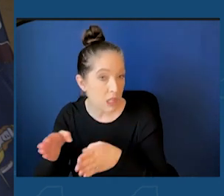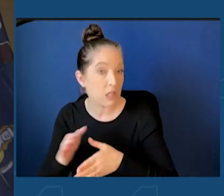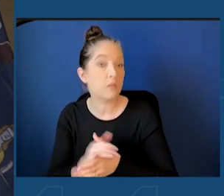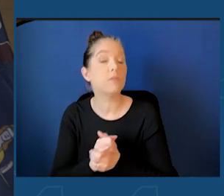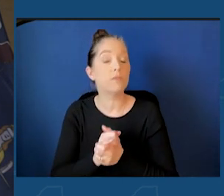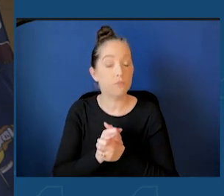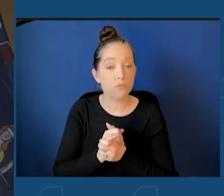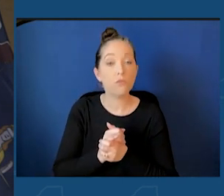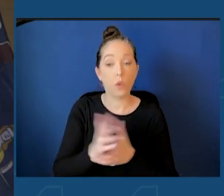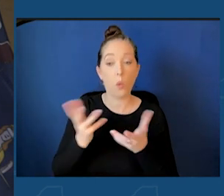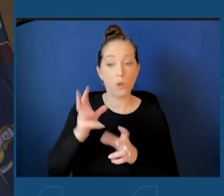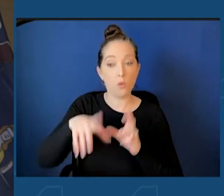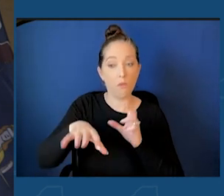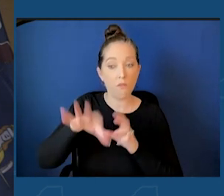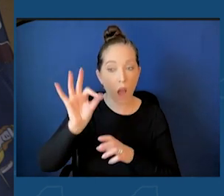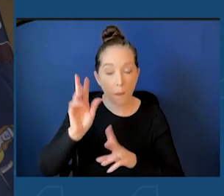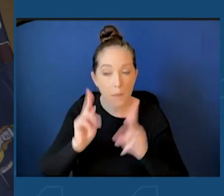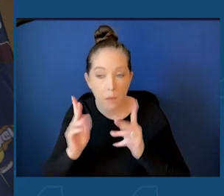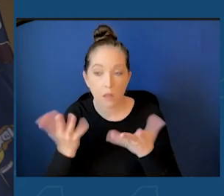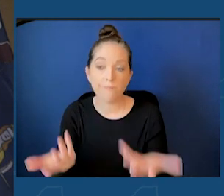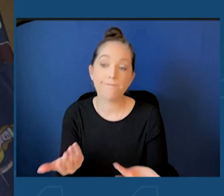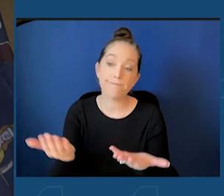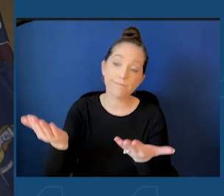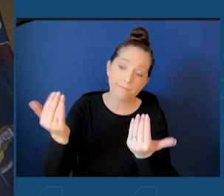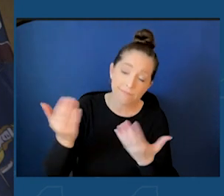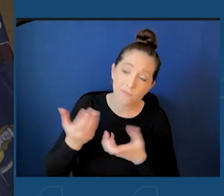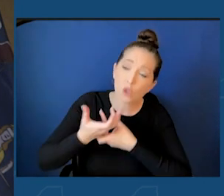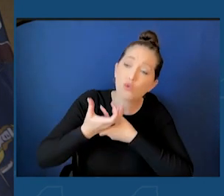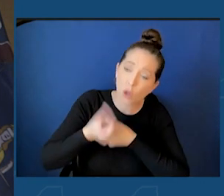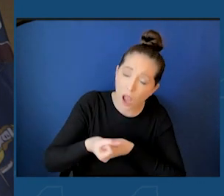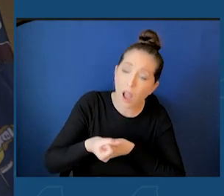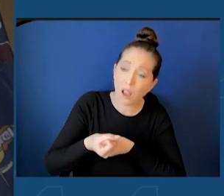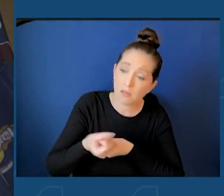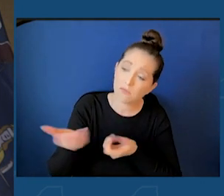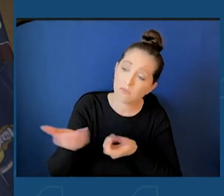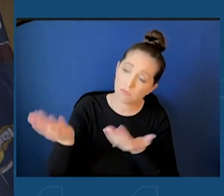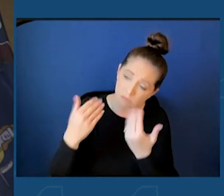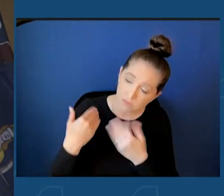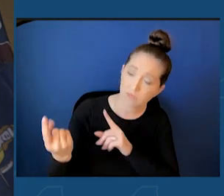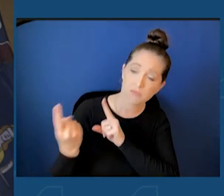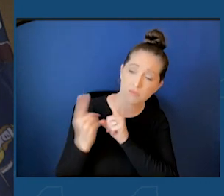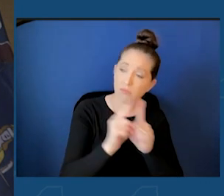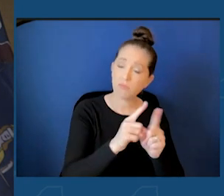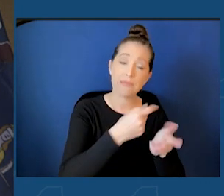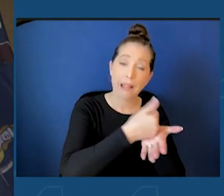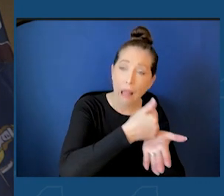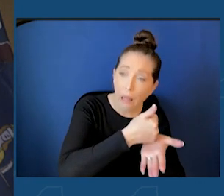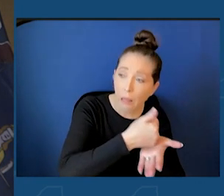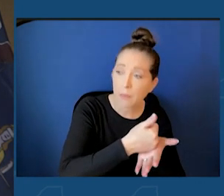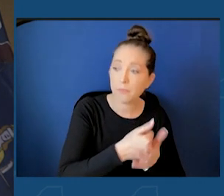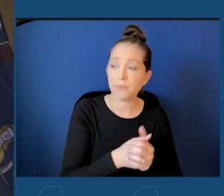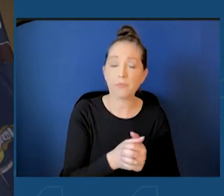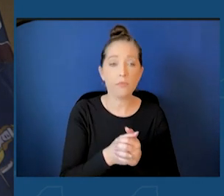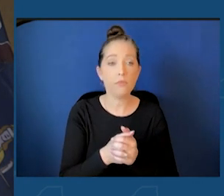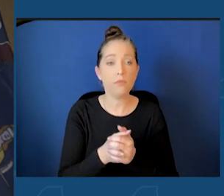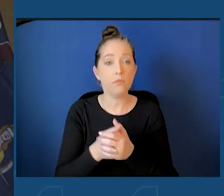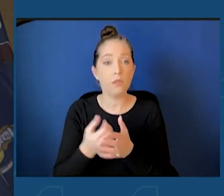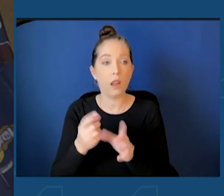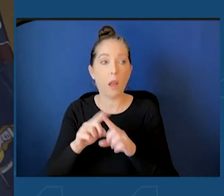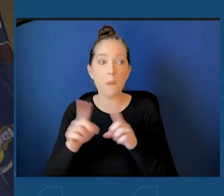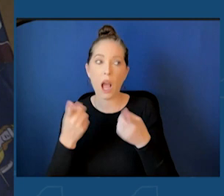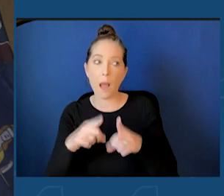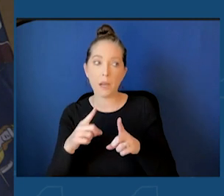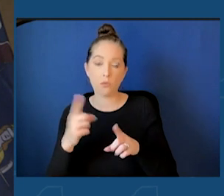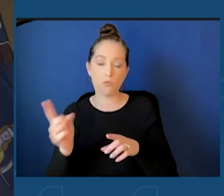finding people, persuading them to trust someone enough to go with them to get help. But you show up at the door and there's not a place for them to go, what